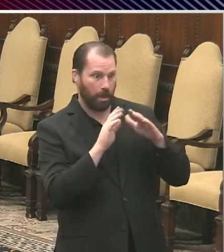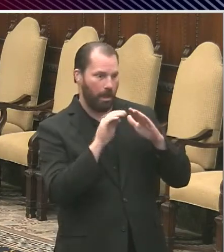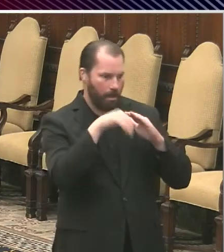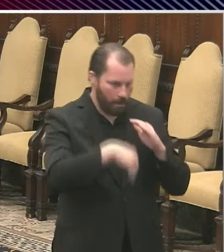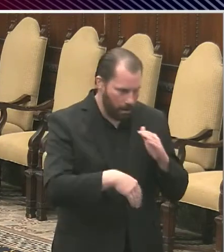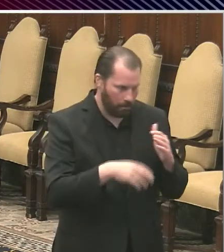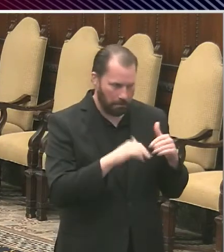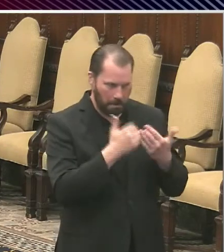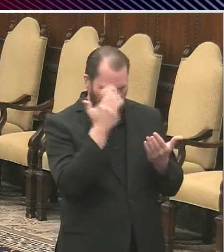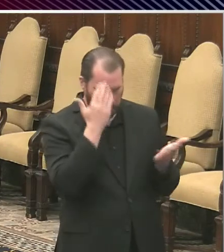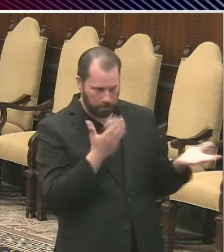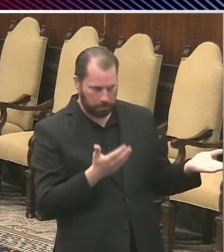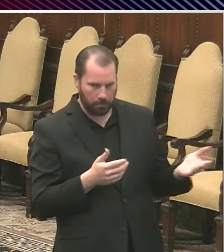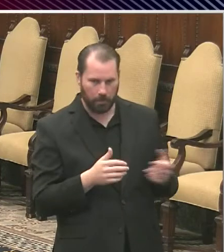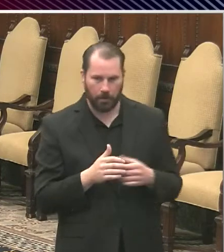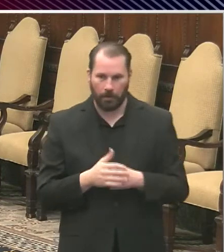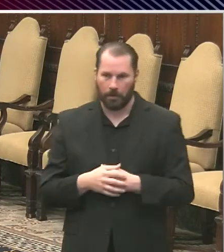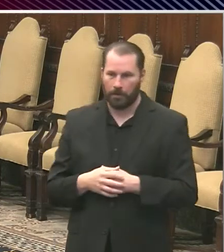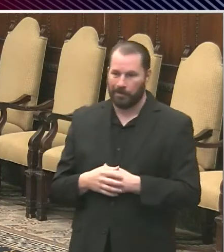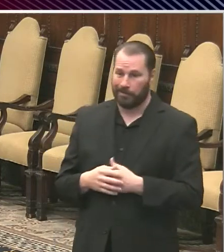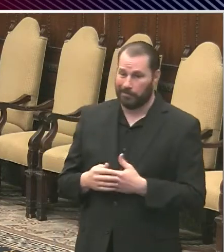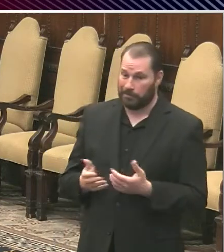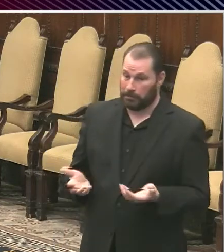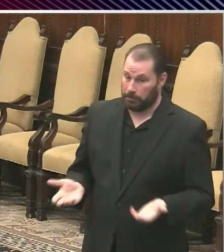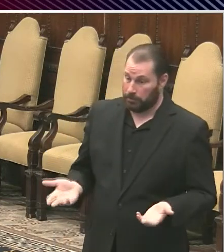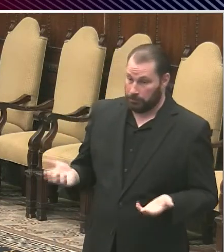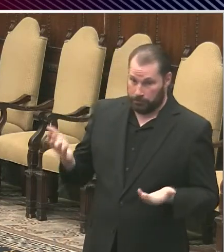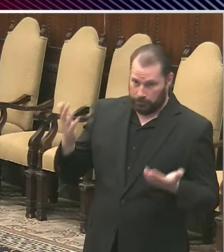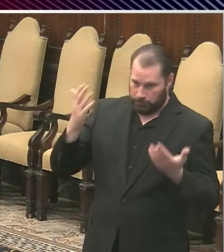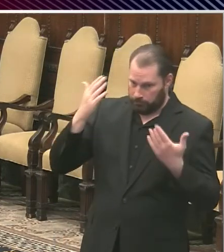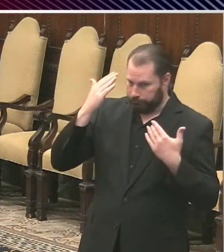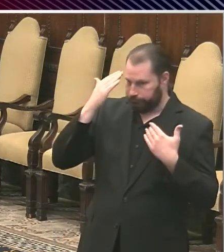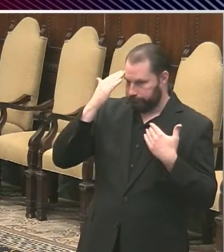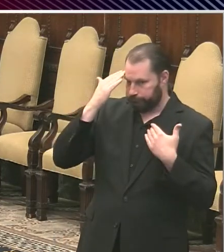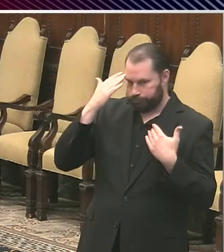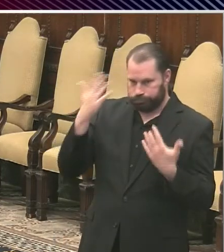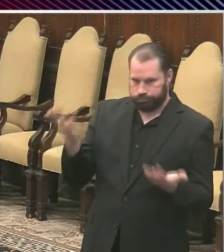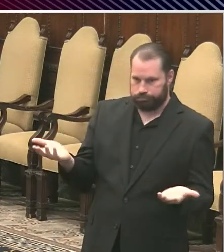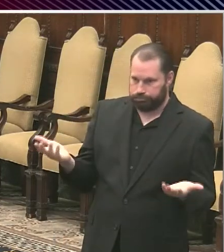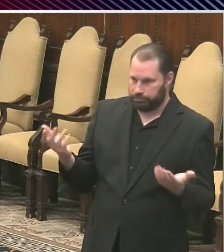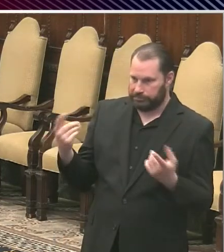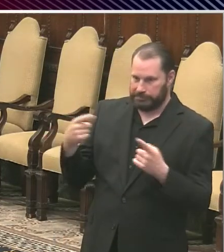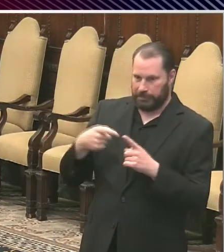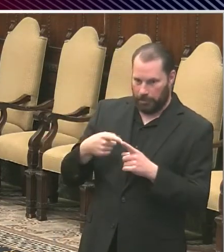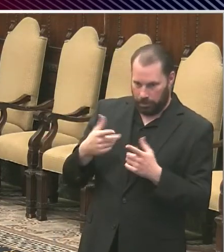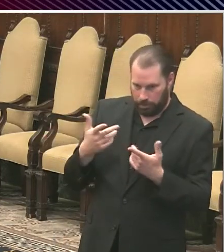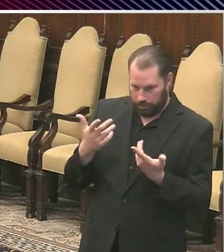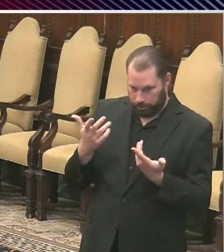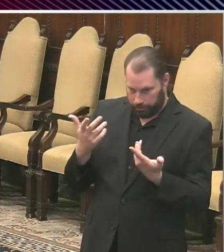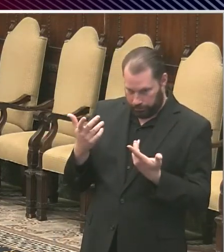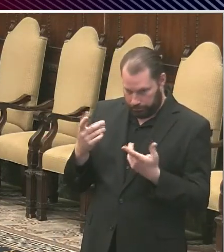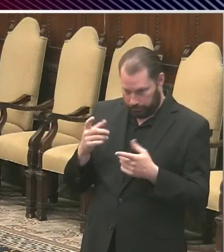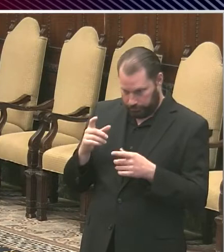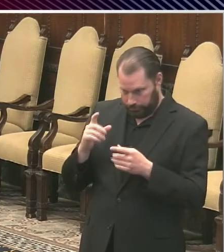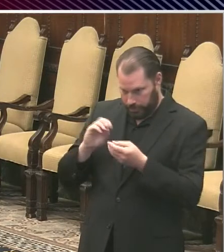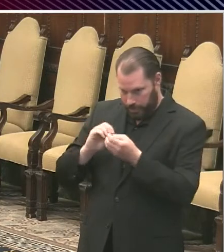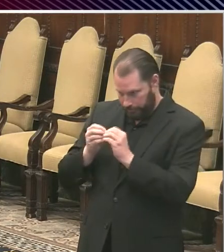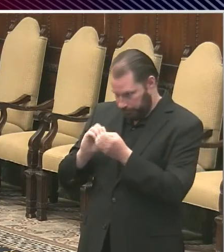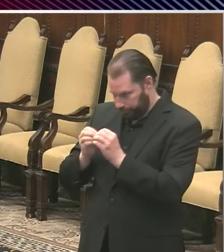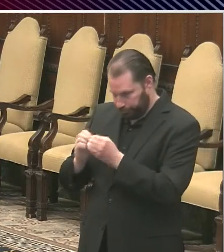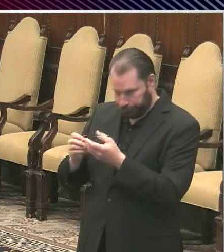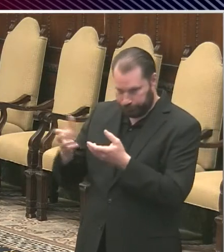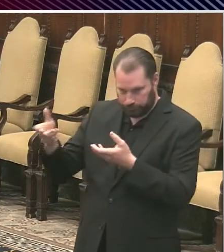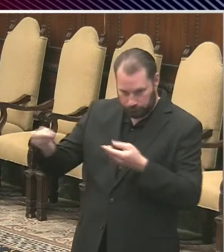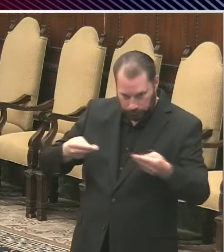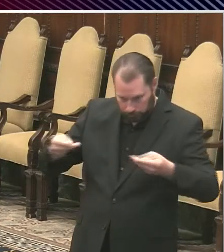past it, and you can look back and say, okay, the numbers of cases we're seeing now are lower than they were a week ago or 2 weeks ago. The highest numbers we have